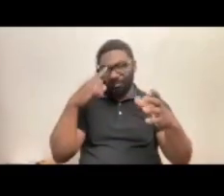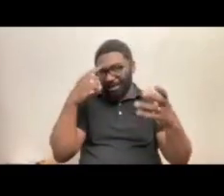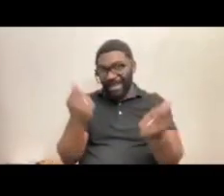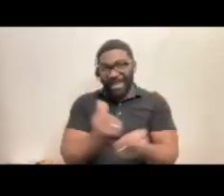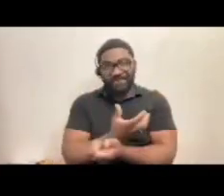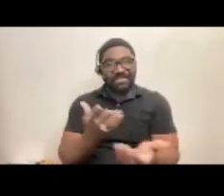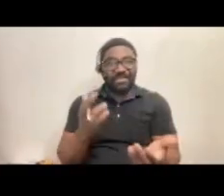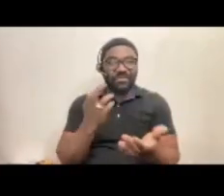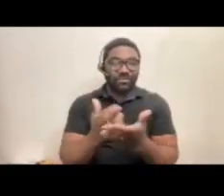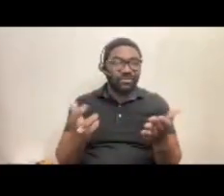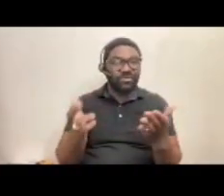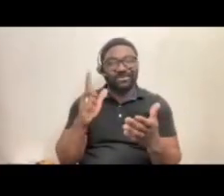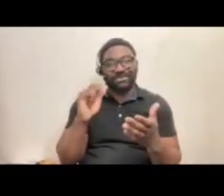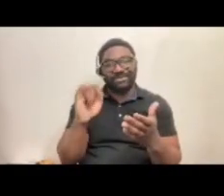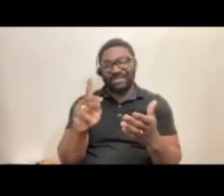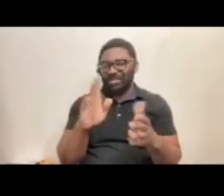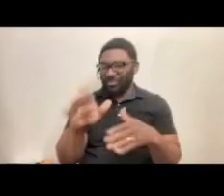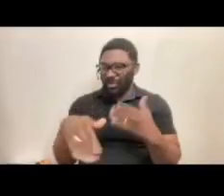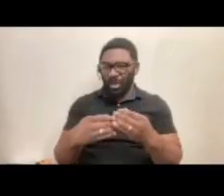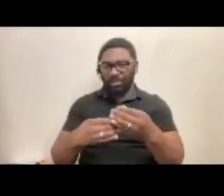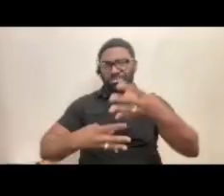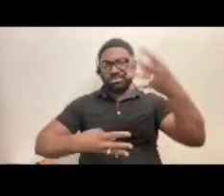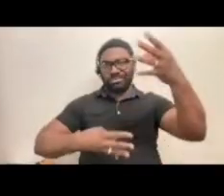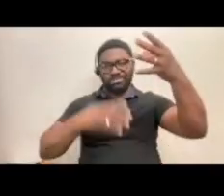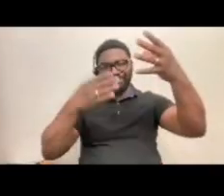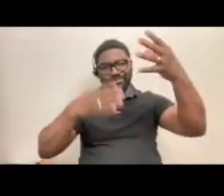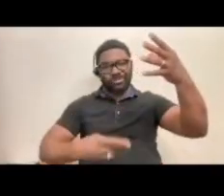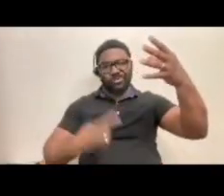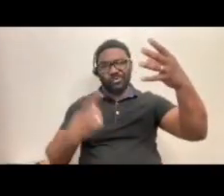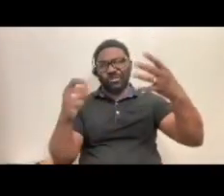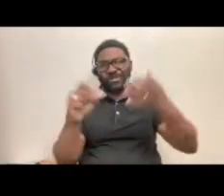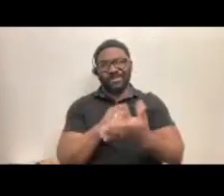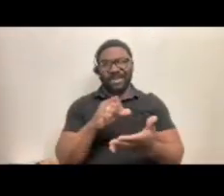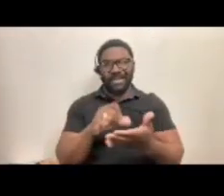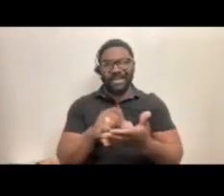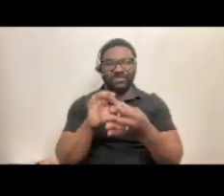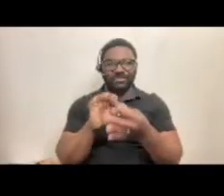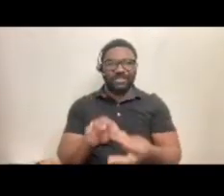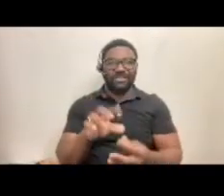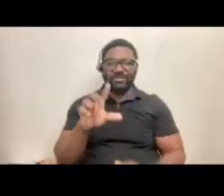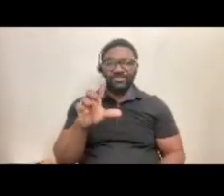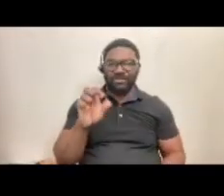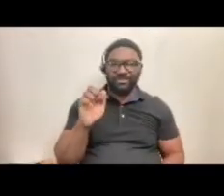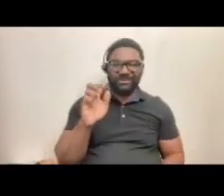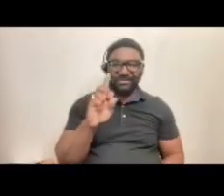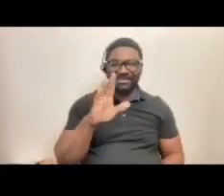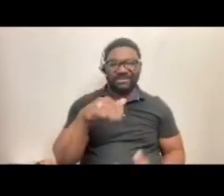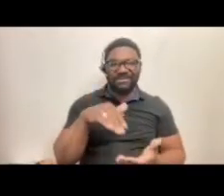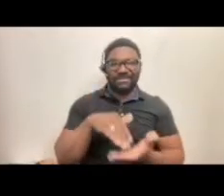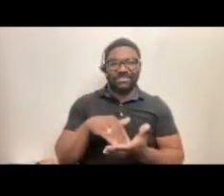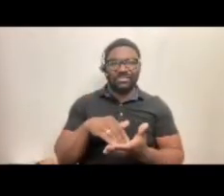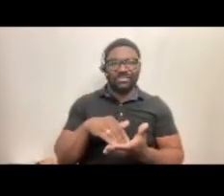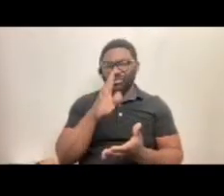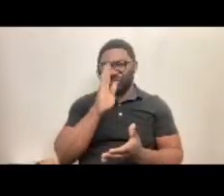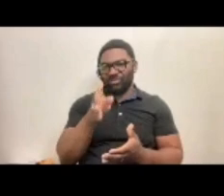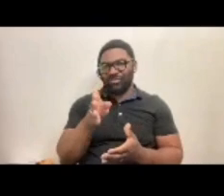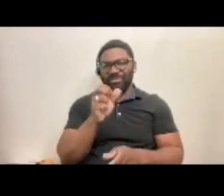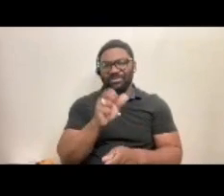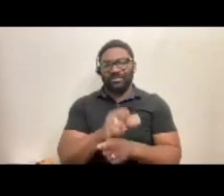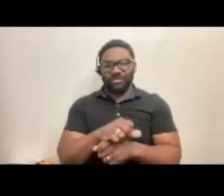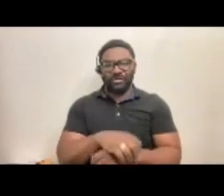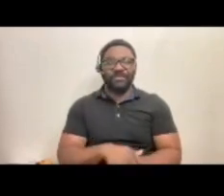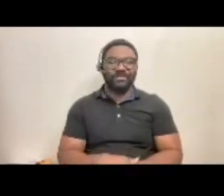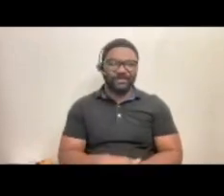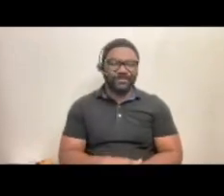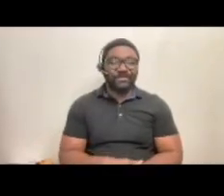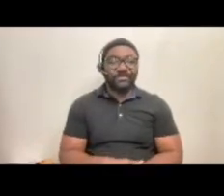links, all that good stuff coming out from the LEAD Center related to the direct support professional workforce. So I'm going to spend a little